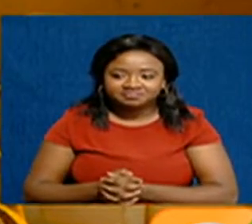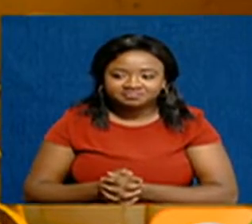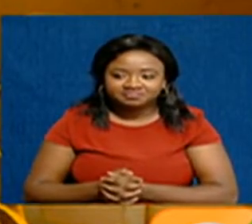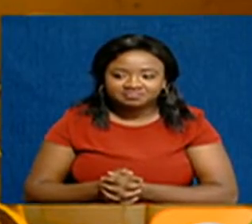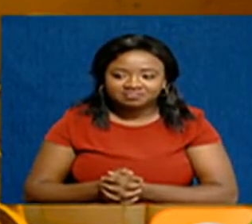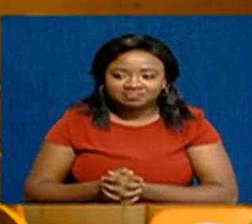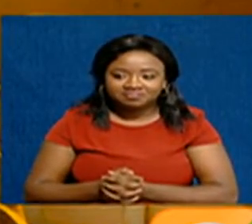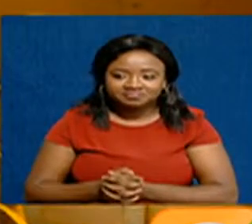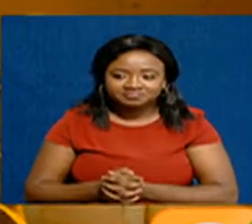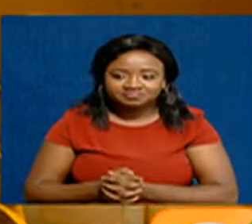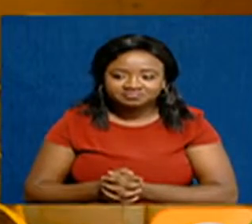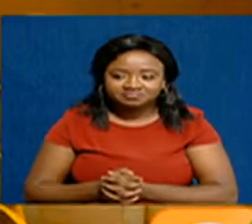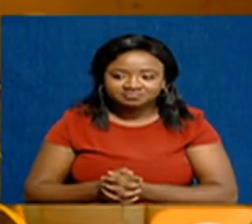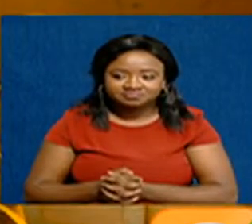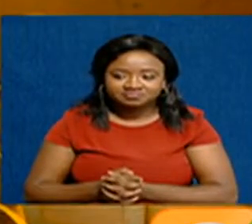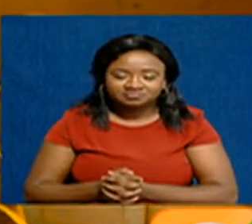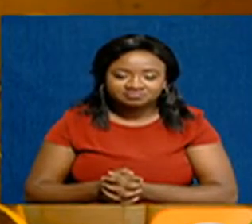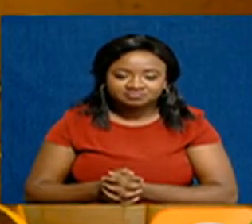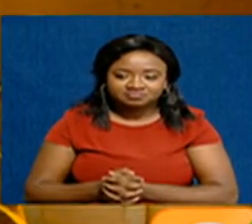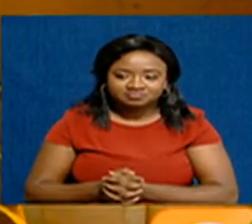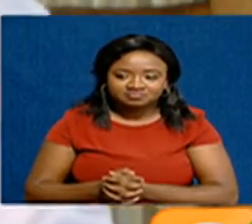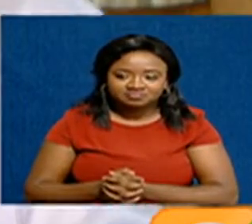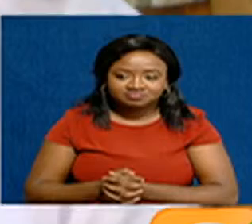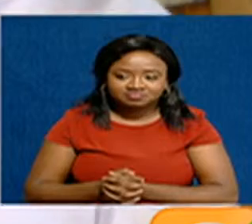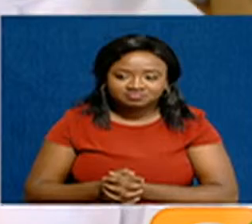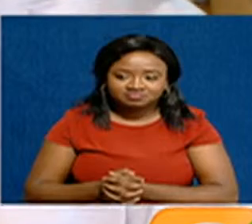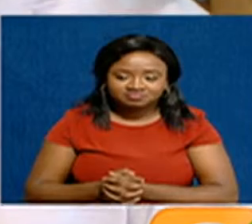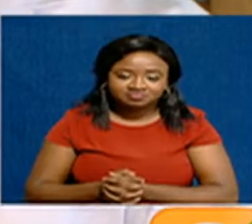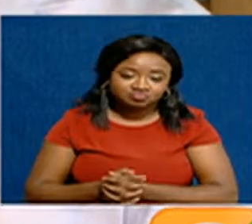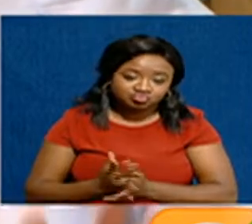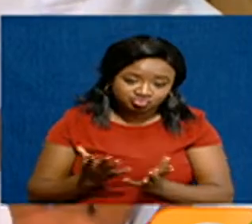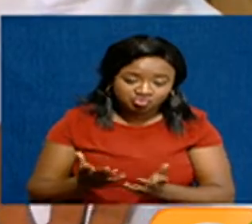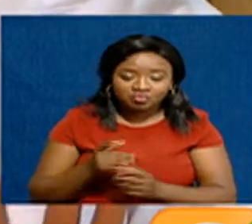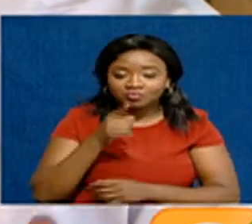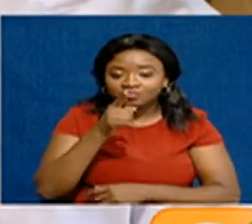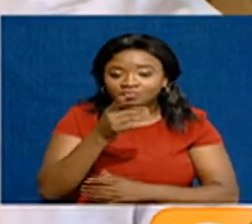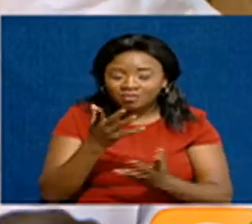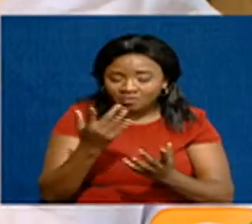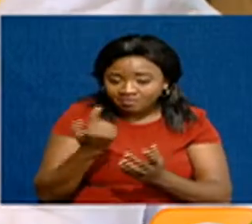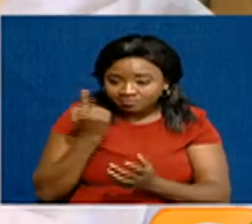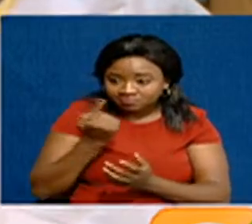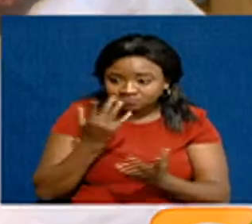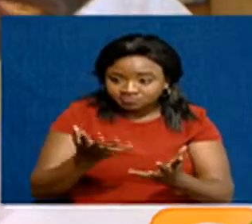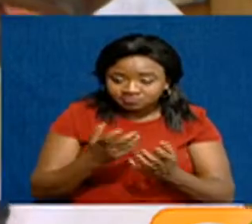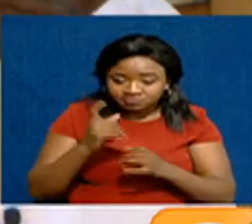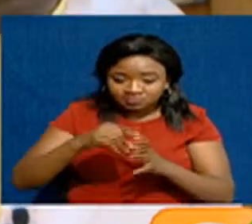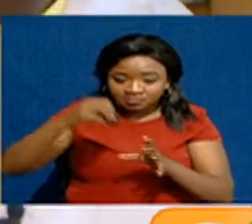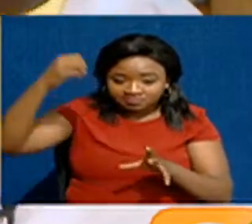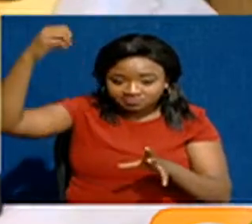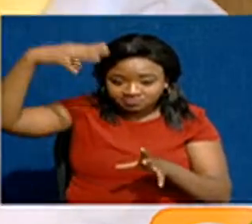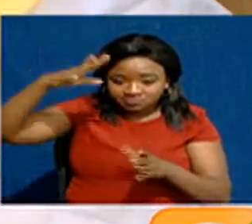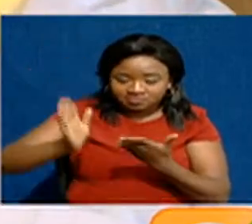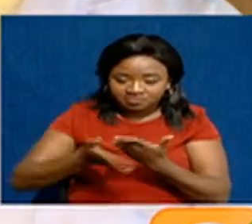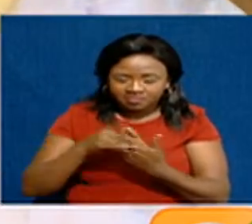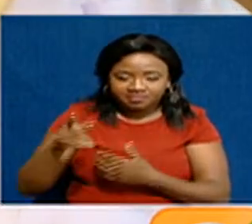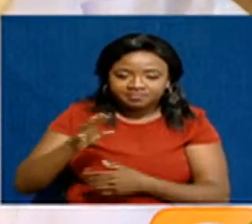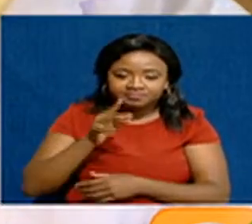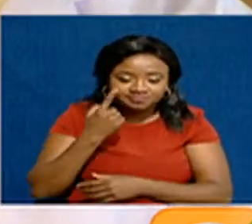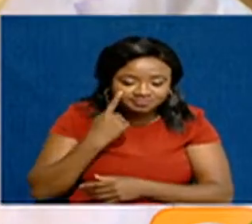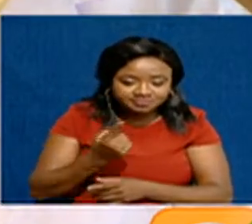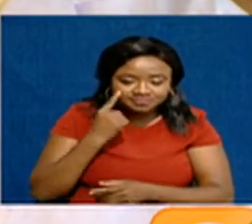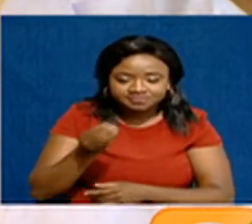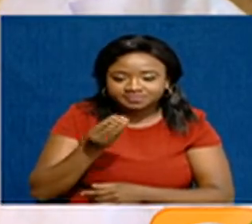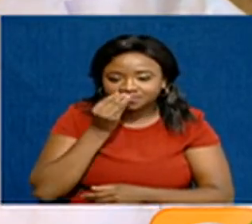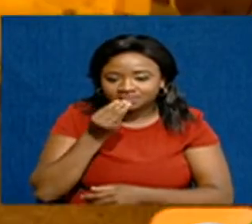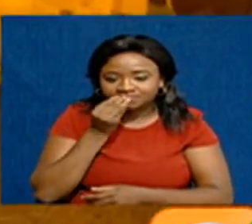out of cold, because it was here when it was 1 day old. So what you need here is light for the birds to see the feeds, not to